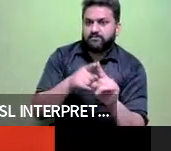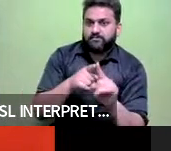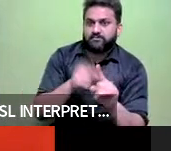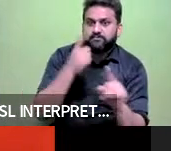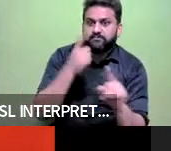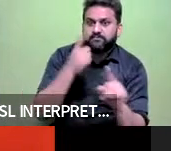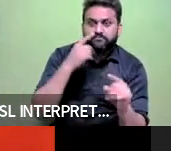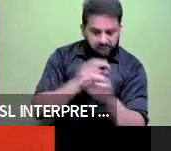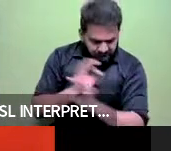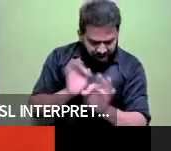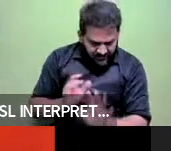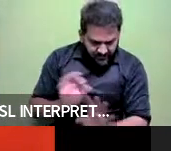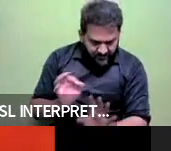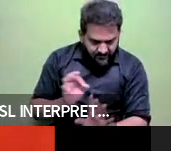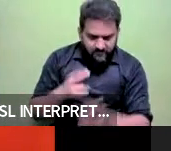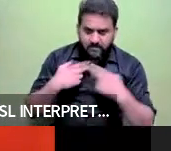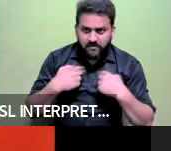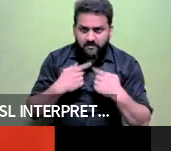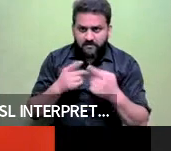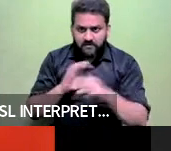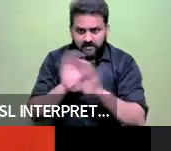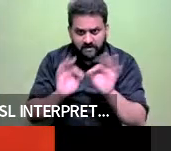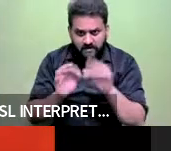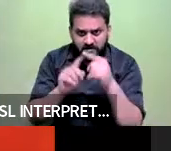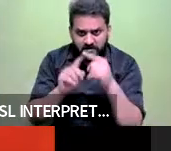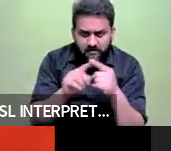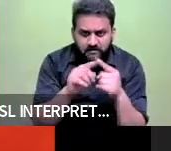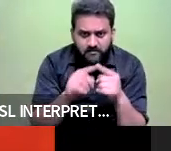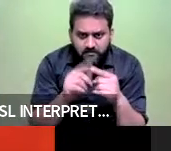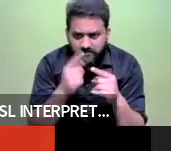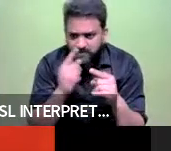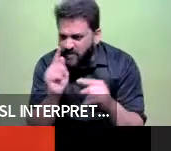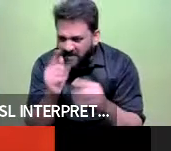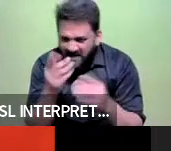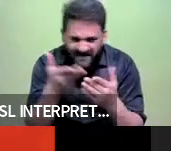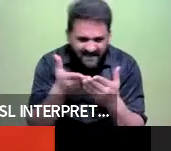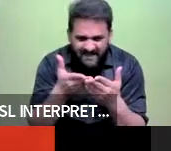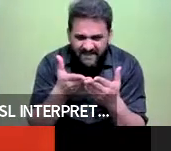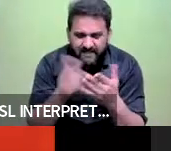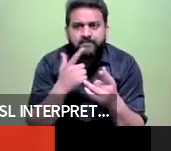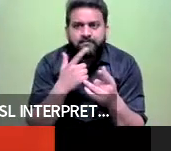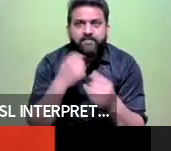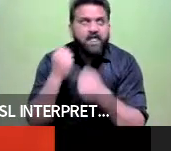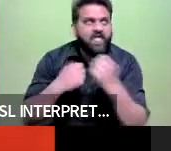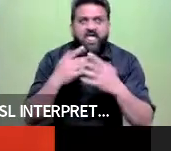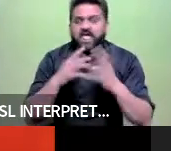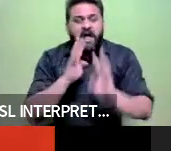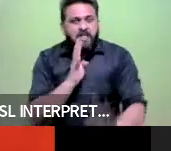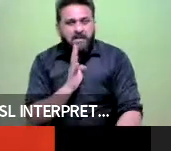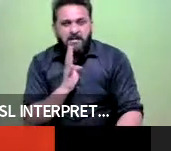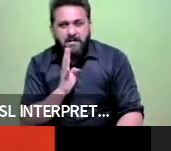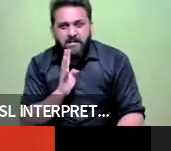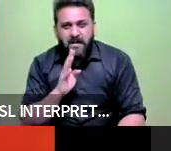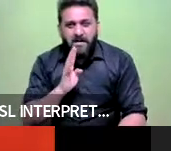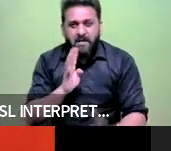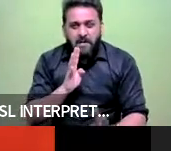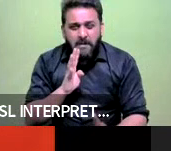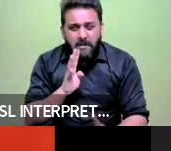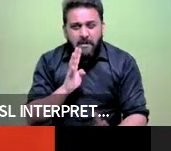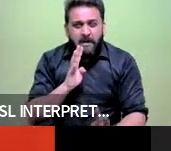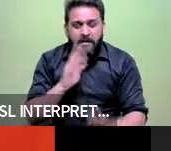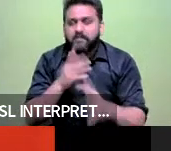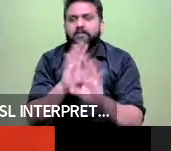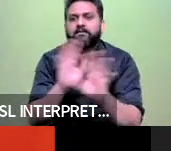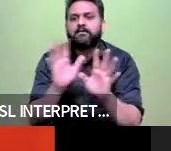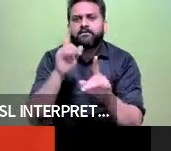ready. Your case you have prepared, you can do it in 1 minute. Don't rush, don't speak fast, don't fluster. You